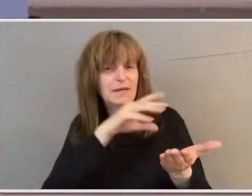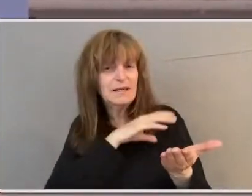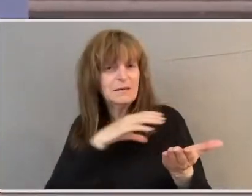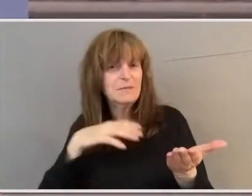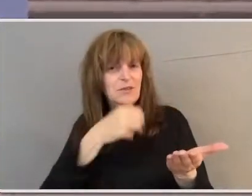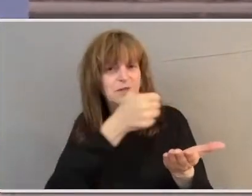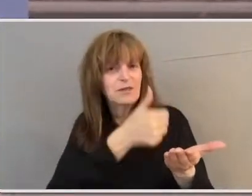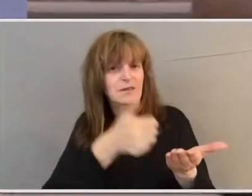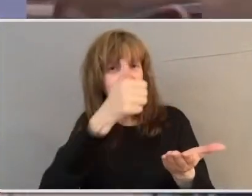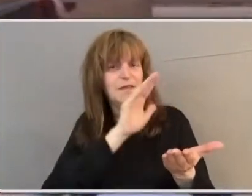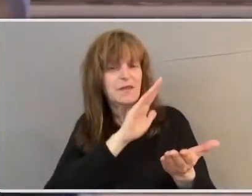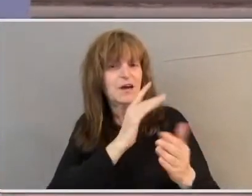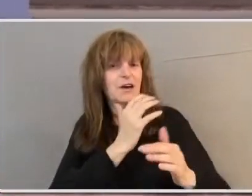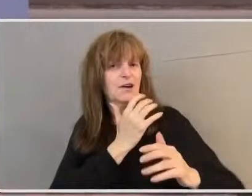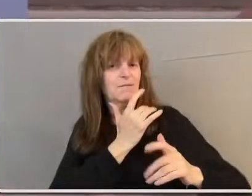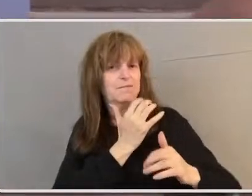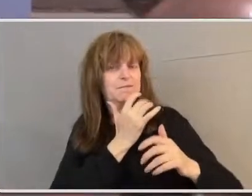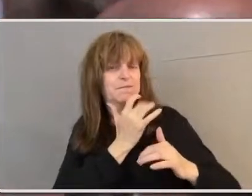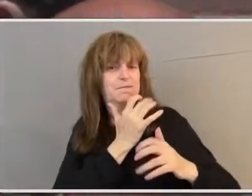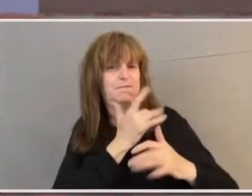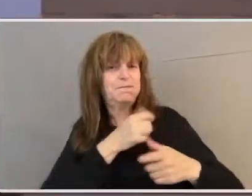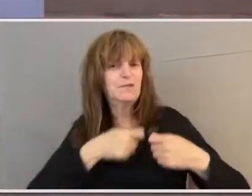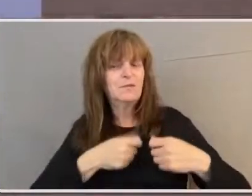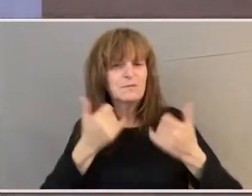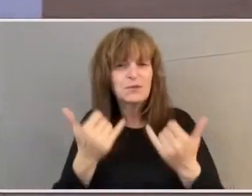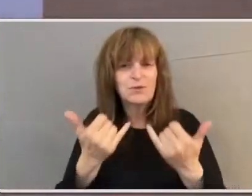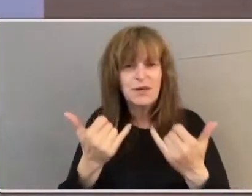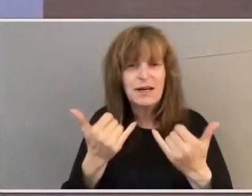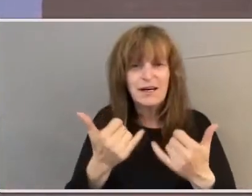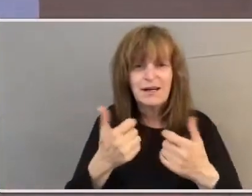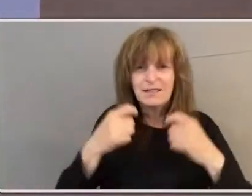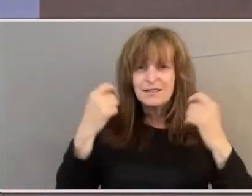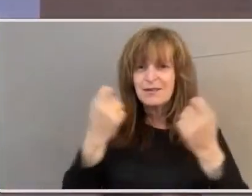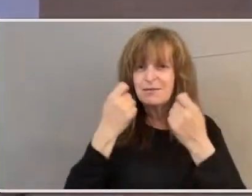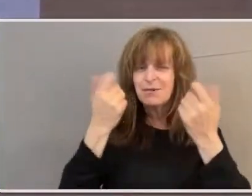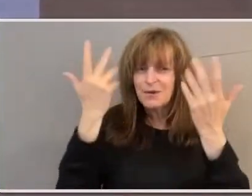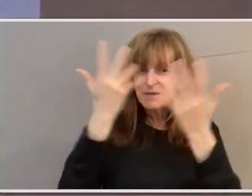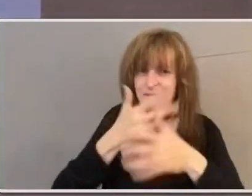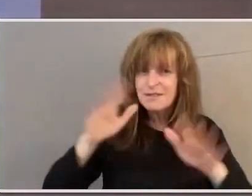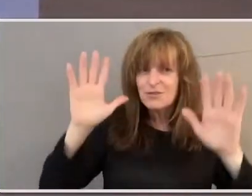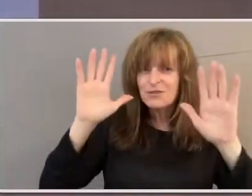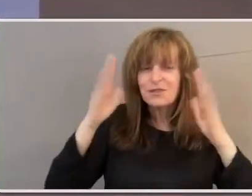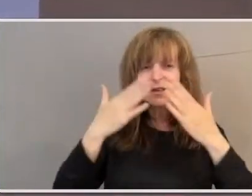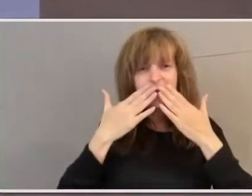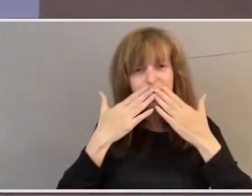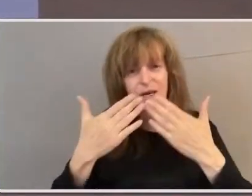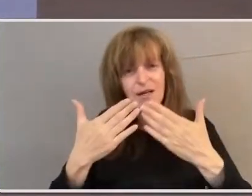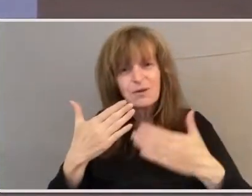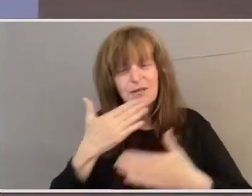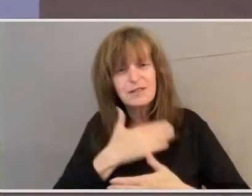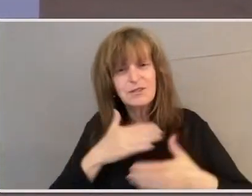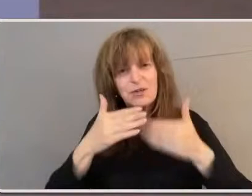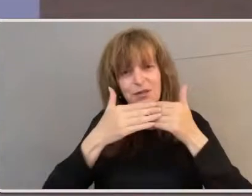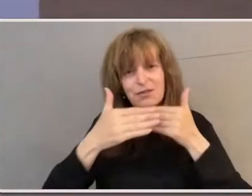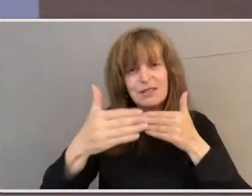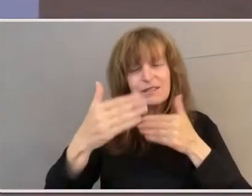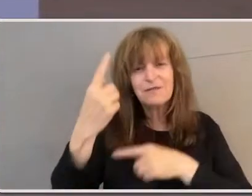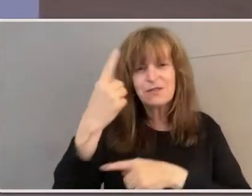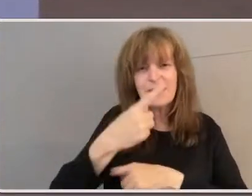us today. That concludes our ceremony. Please enjoy the rest of the day, and welcome to the new Executive Council of Ontario.